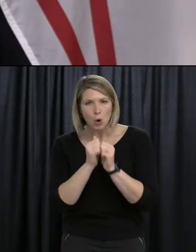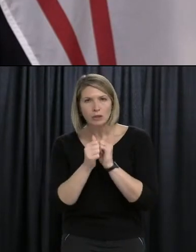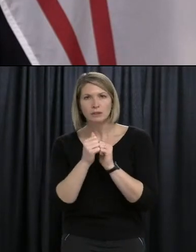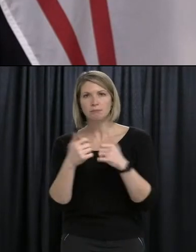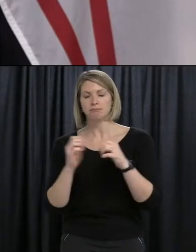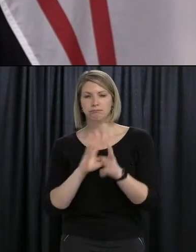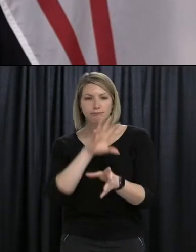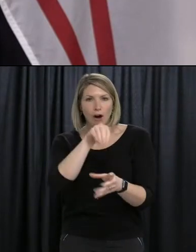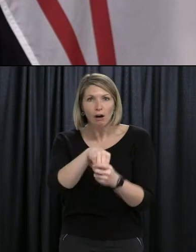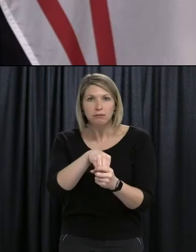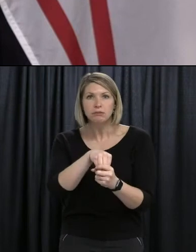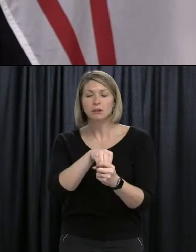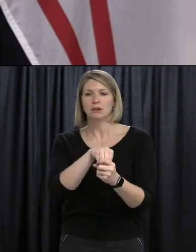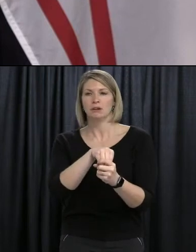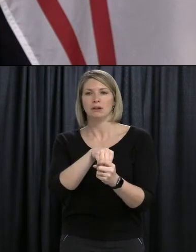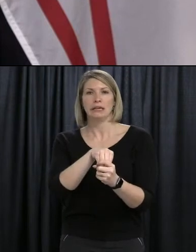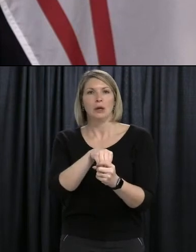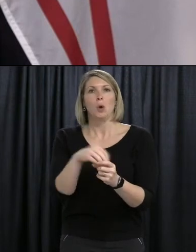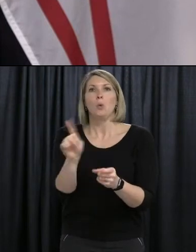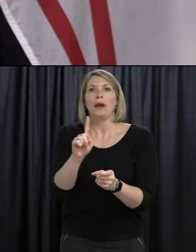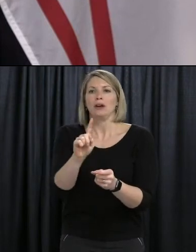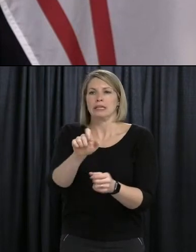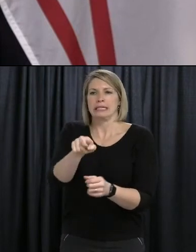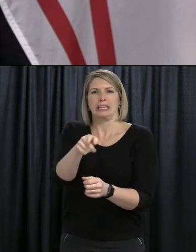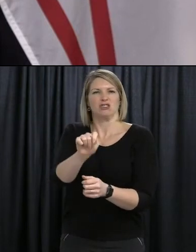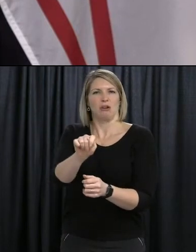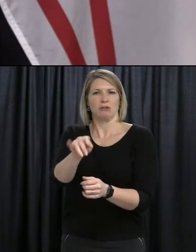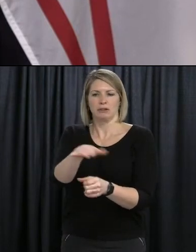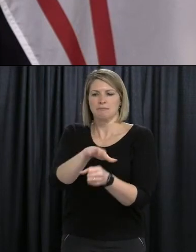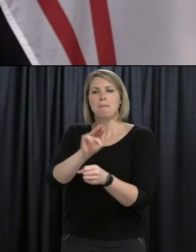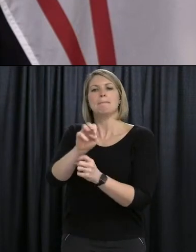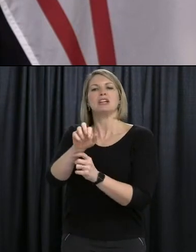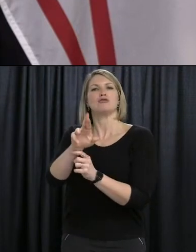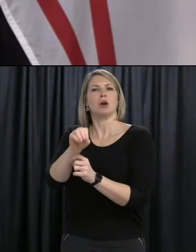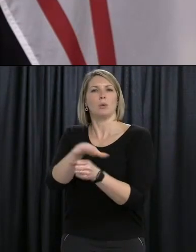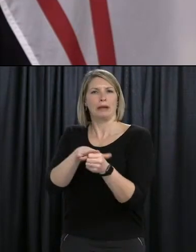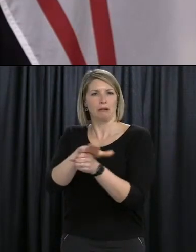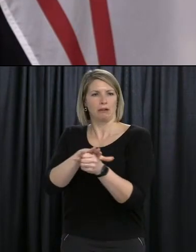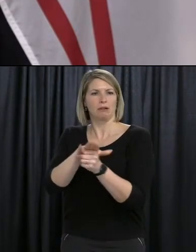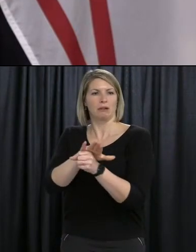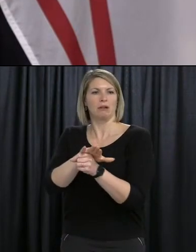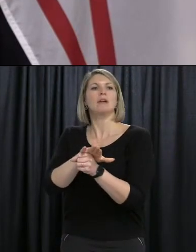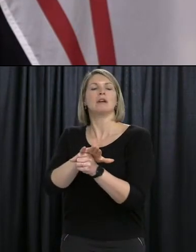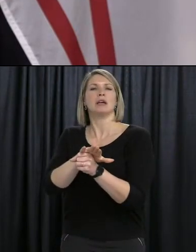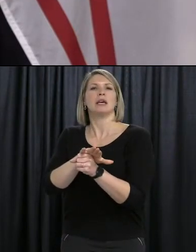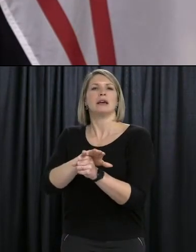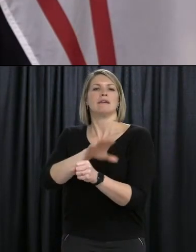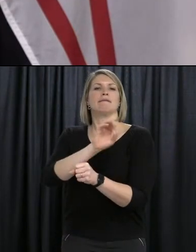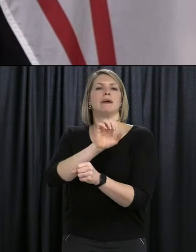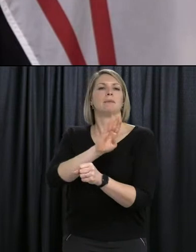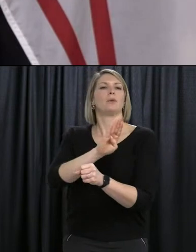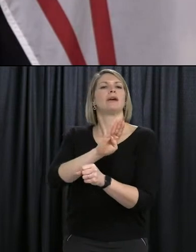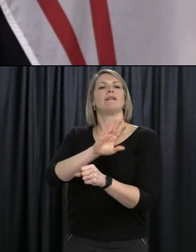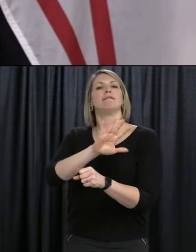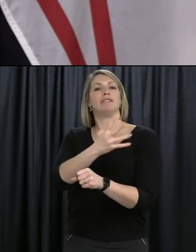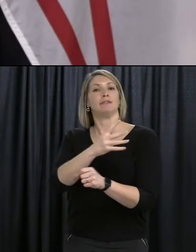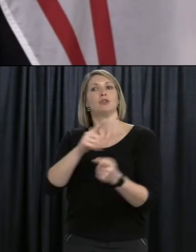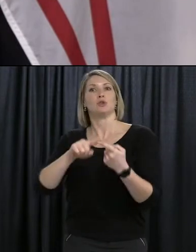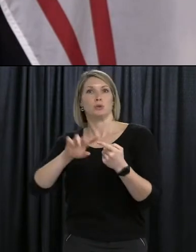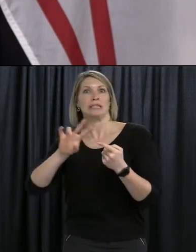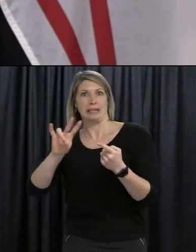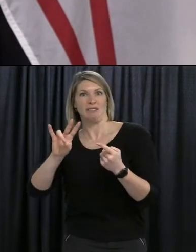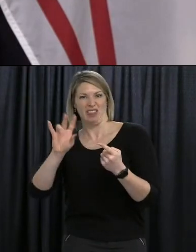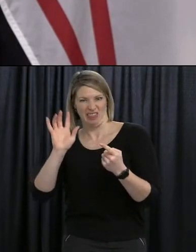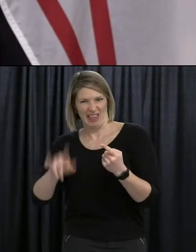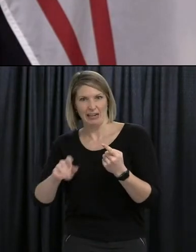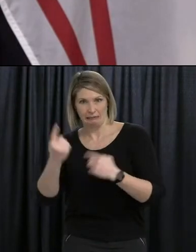metro area from February the 5th to the 7th. This includes individuals who live outside the